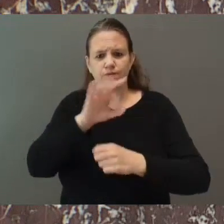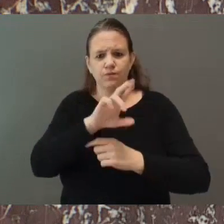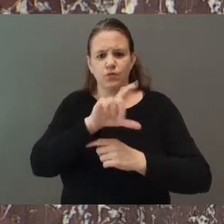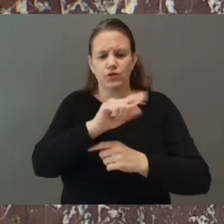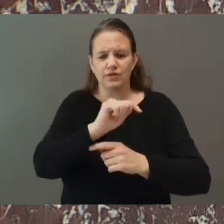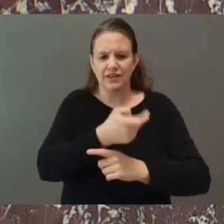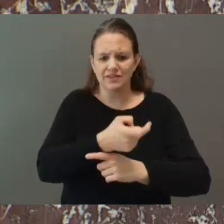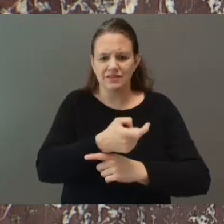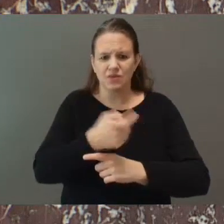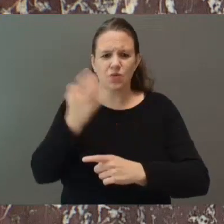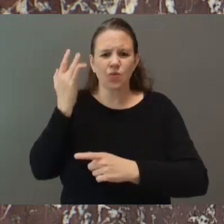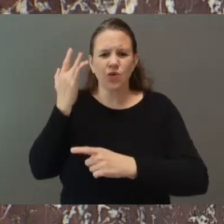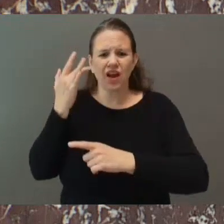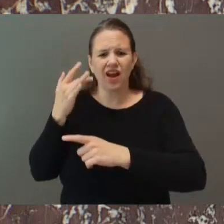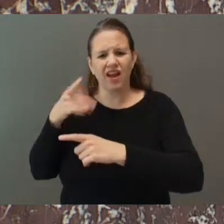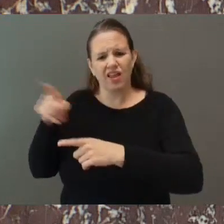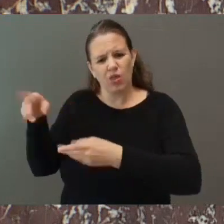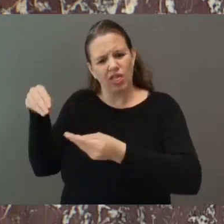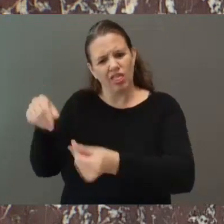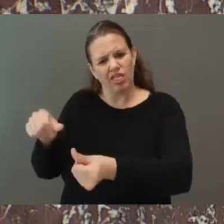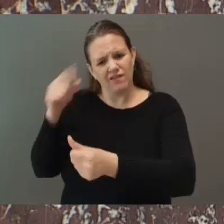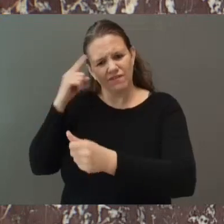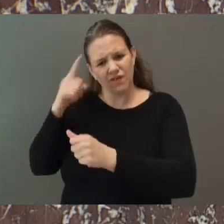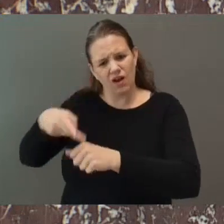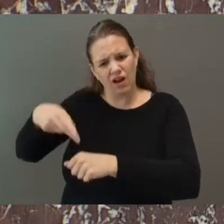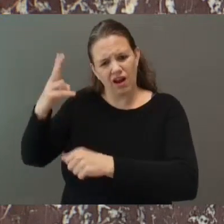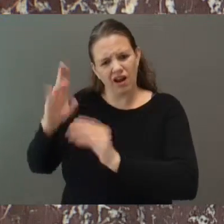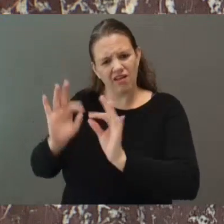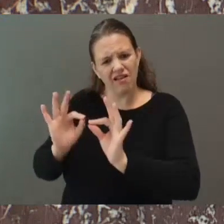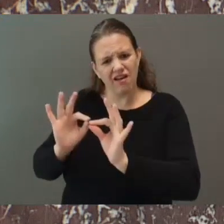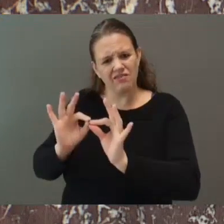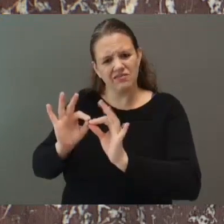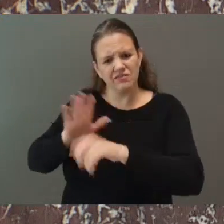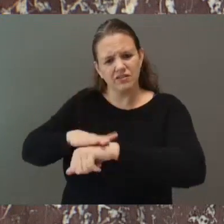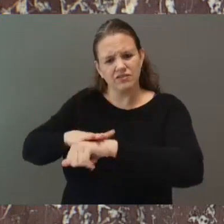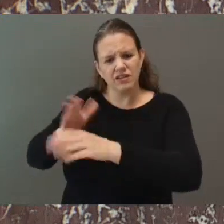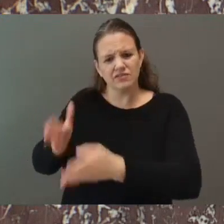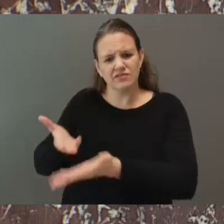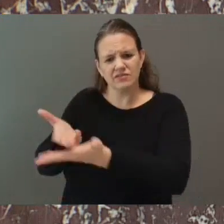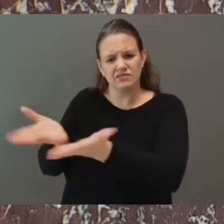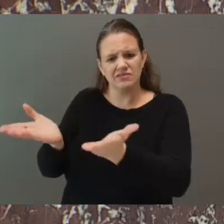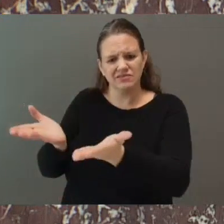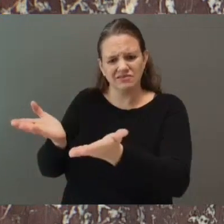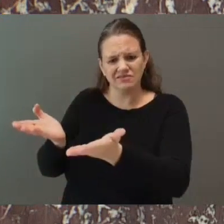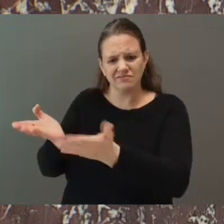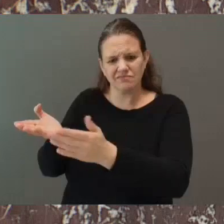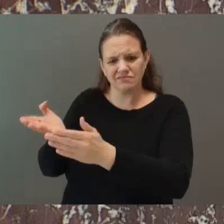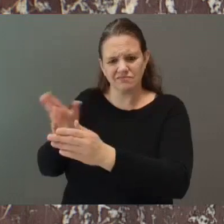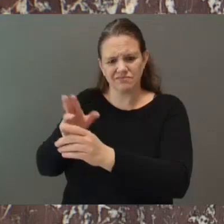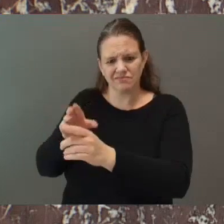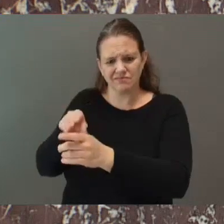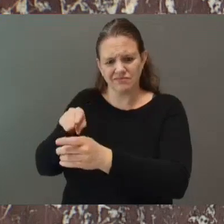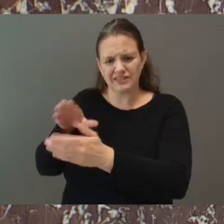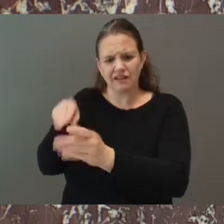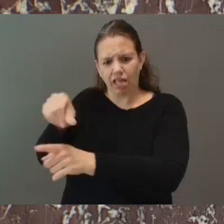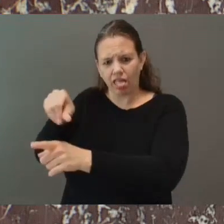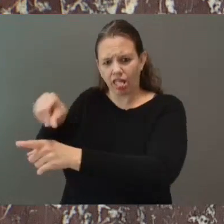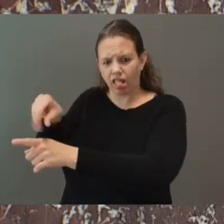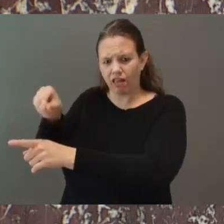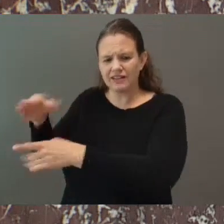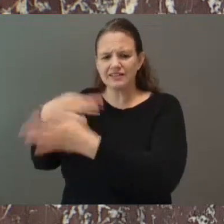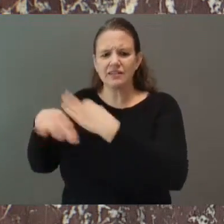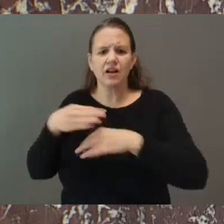consultants while instead of delivering actual tangible cuts for people that would impact their daily lives trying to get around for work and for